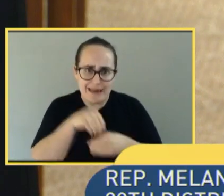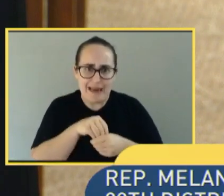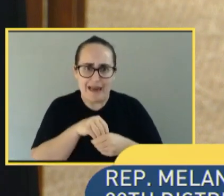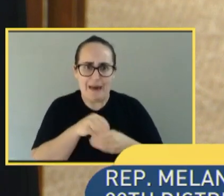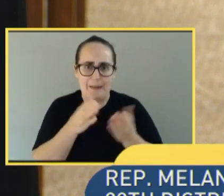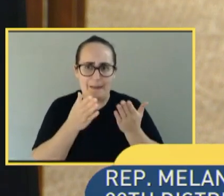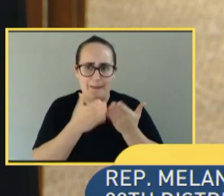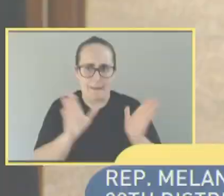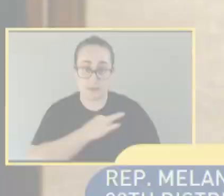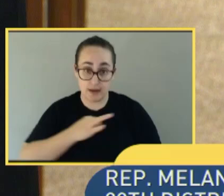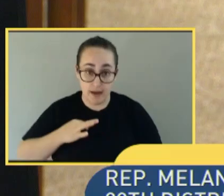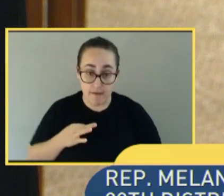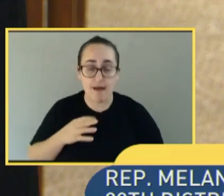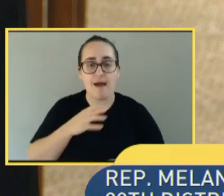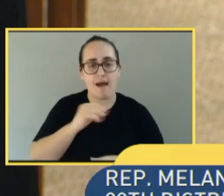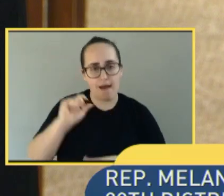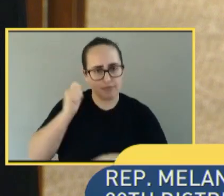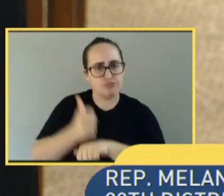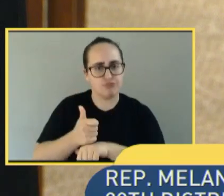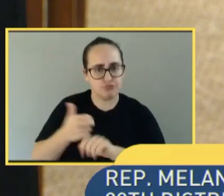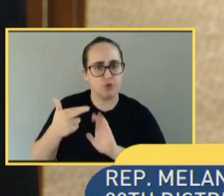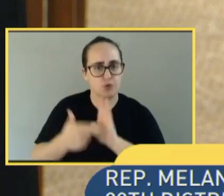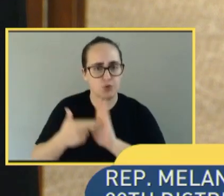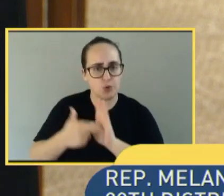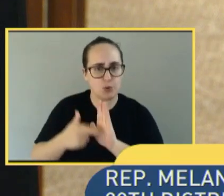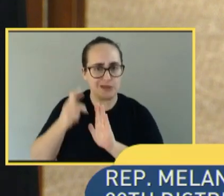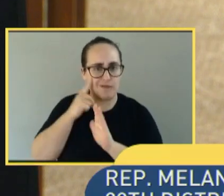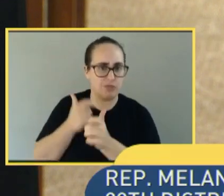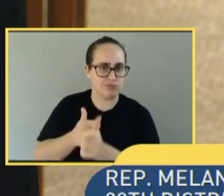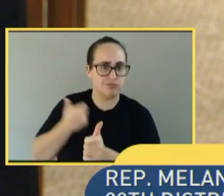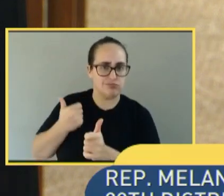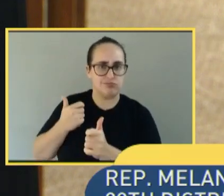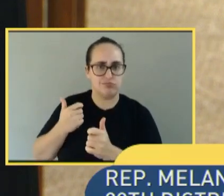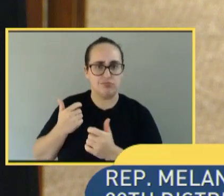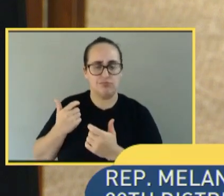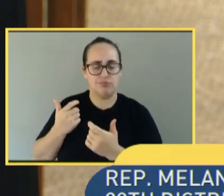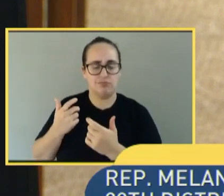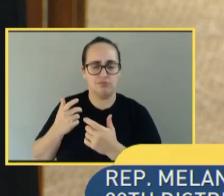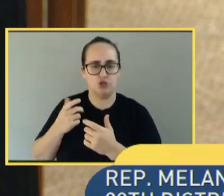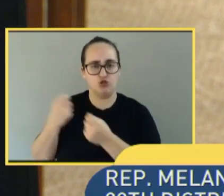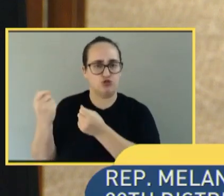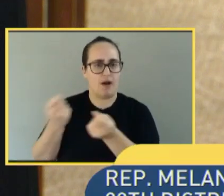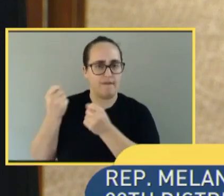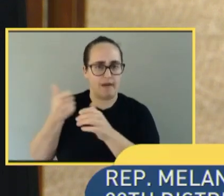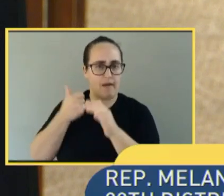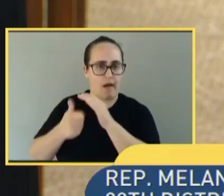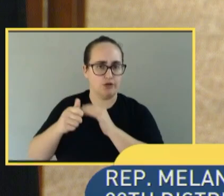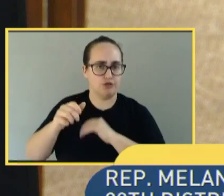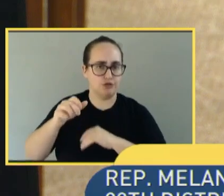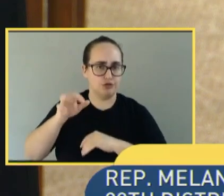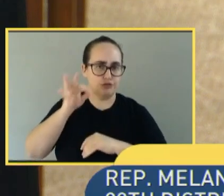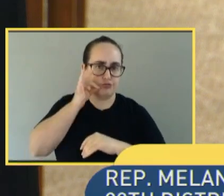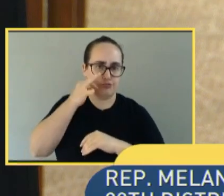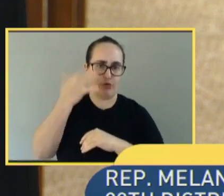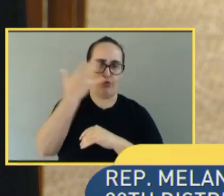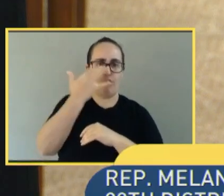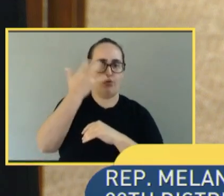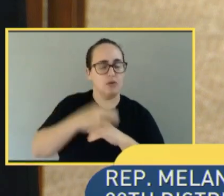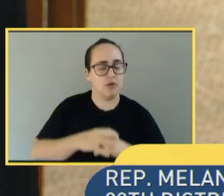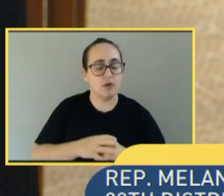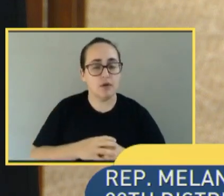bill addresses the gap. It strengthens consumer protections by mandating compliance with the Liquor and Cannabis